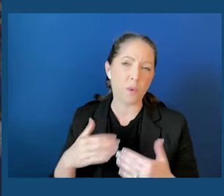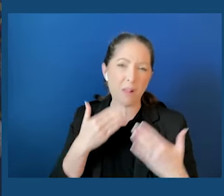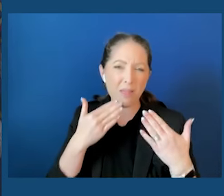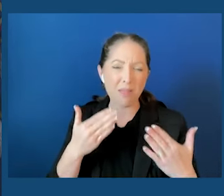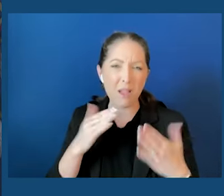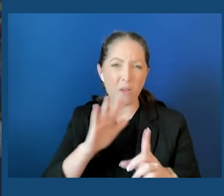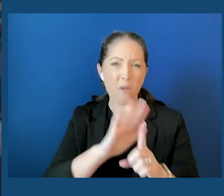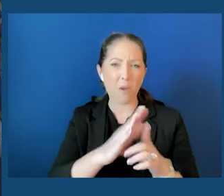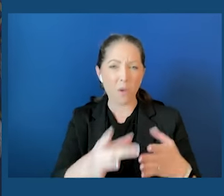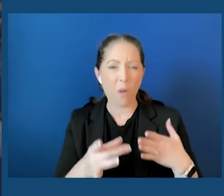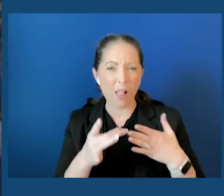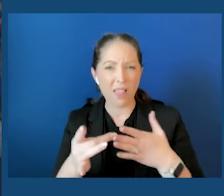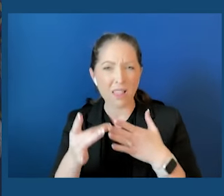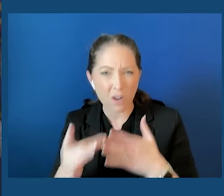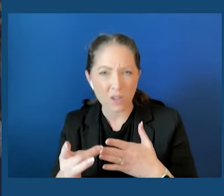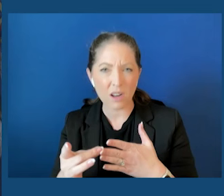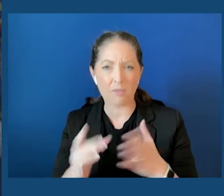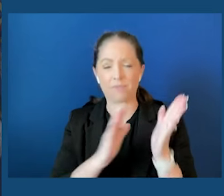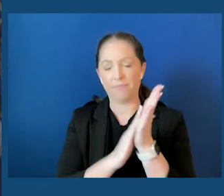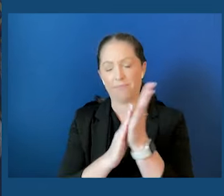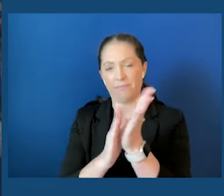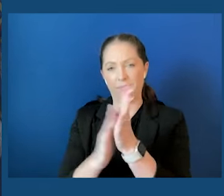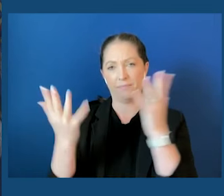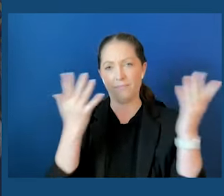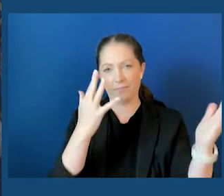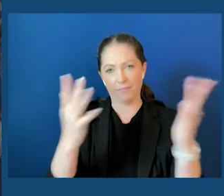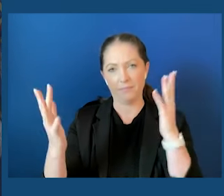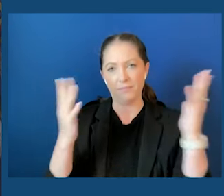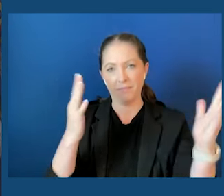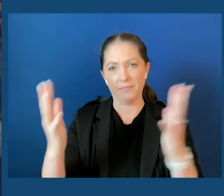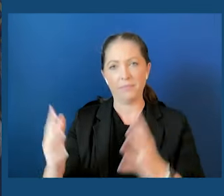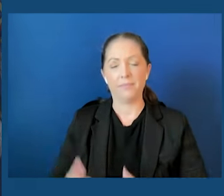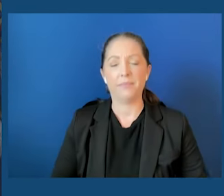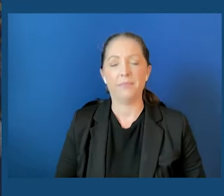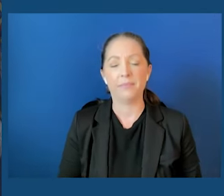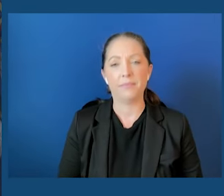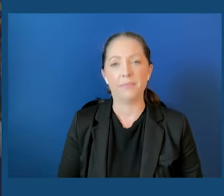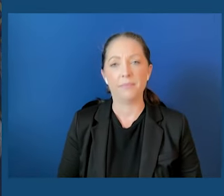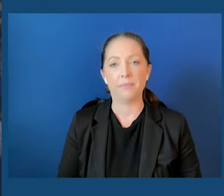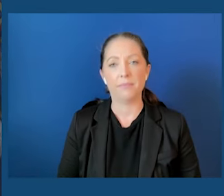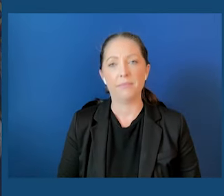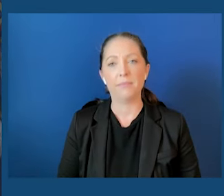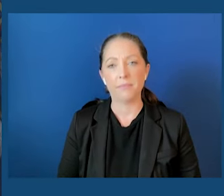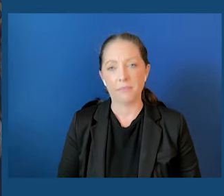to this community that it needed. Let's give another round of applause to our mayor.